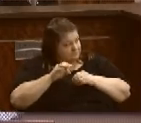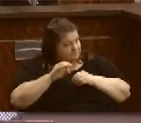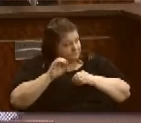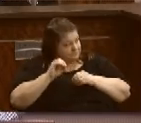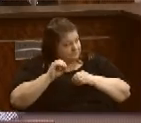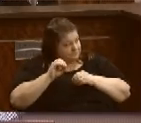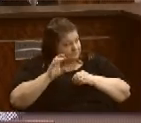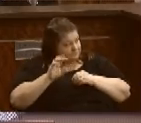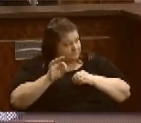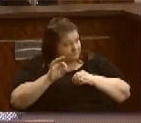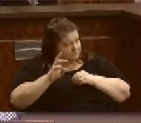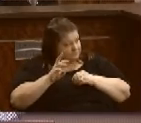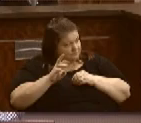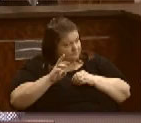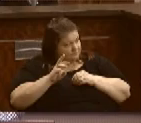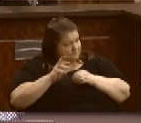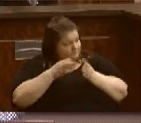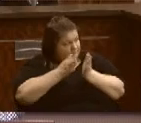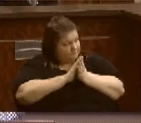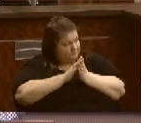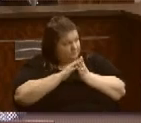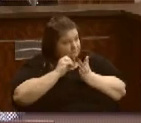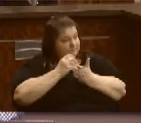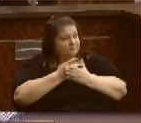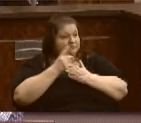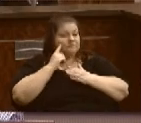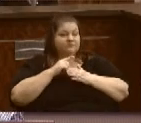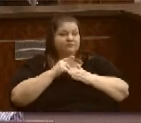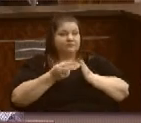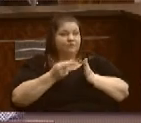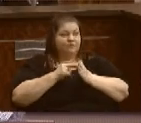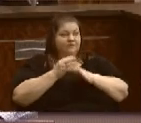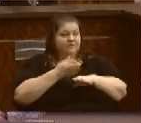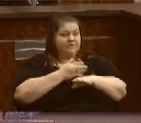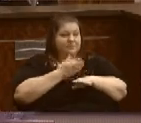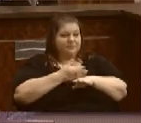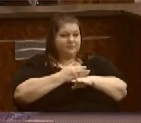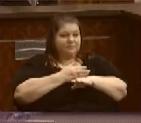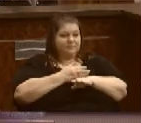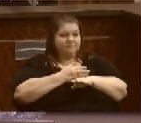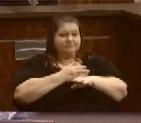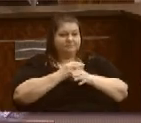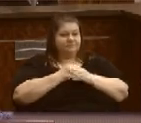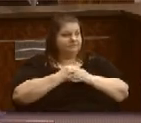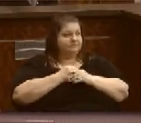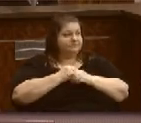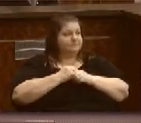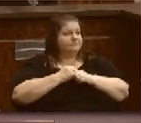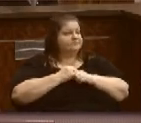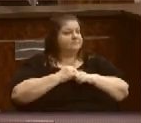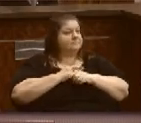19096, requesting approval of revitalization. Am I on the correct one?